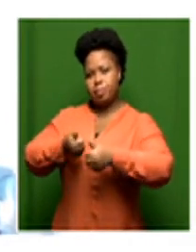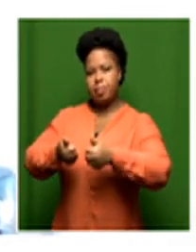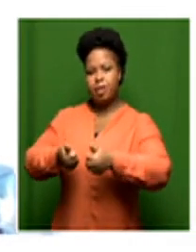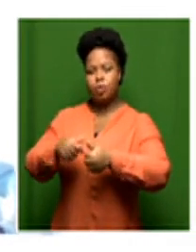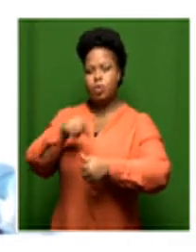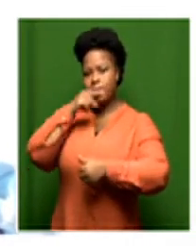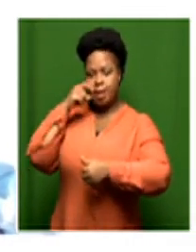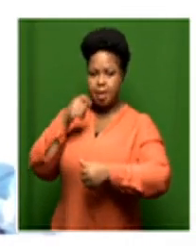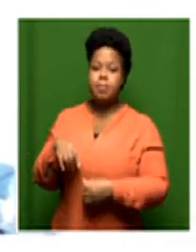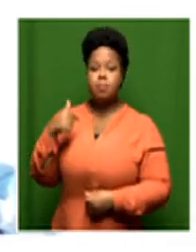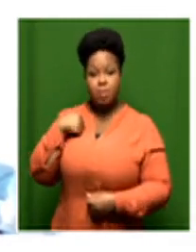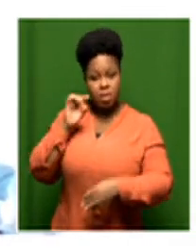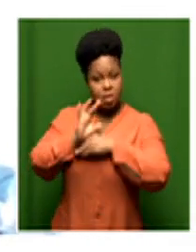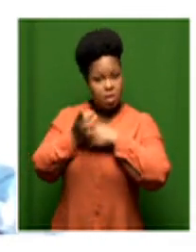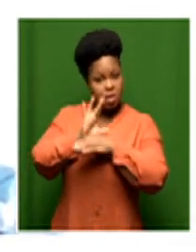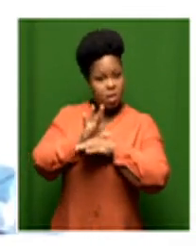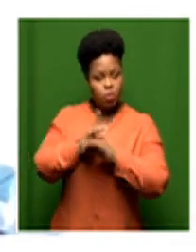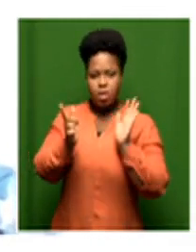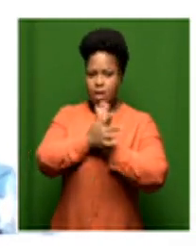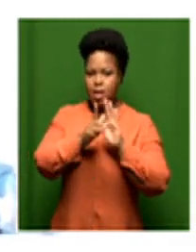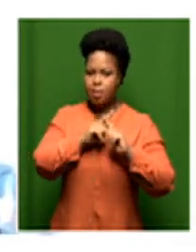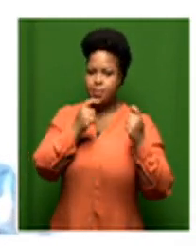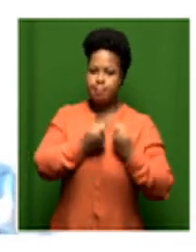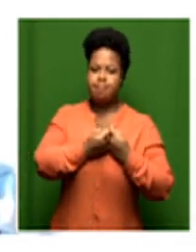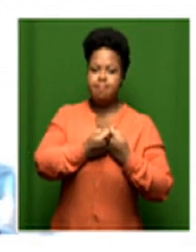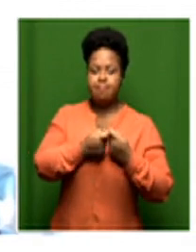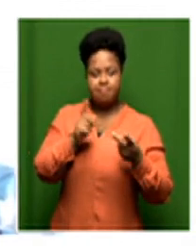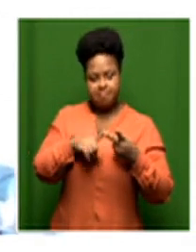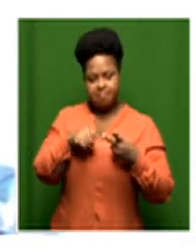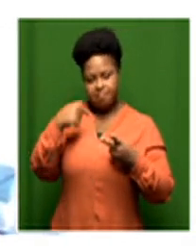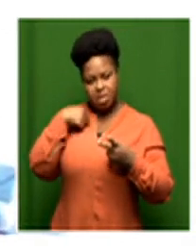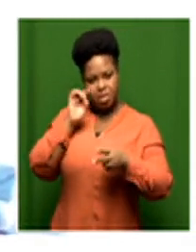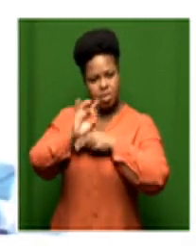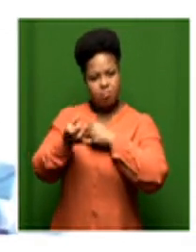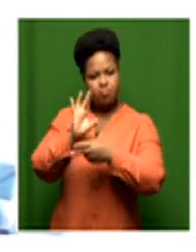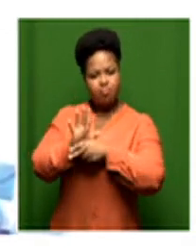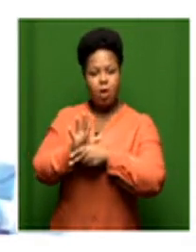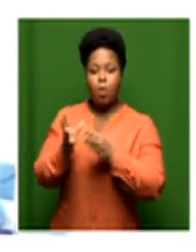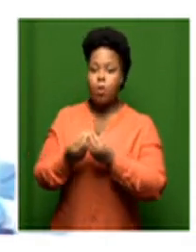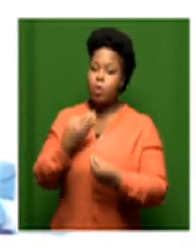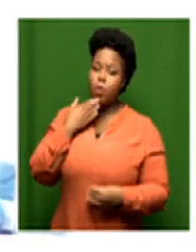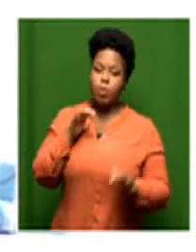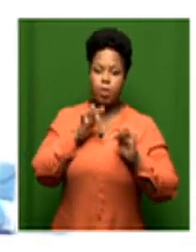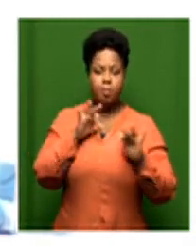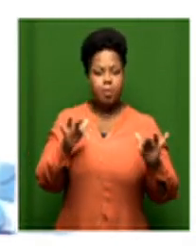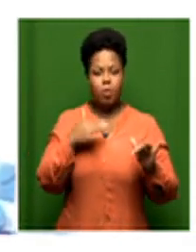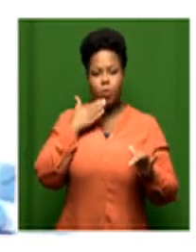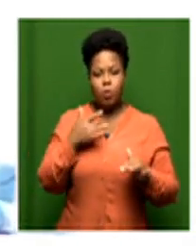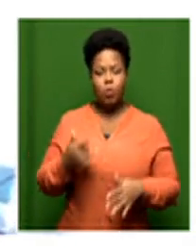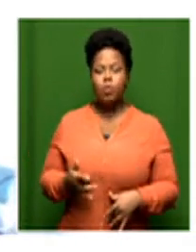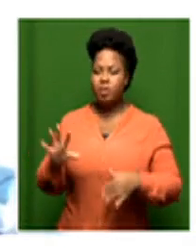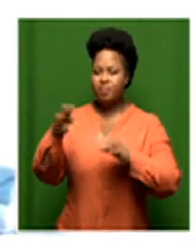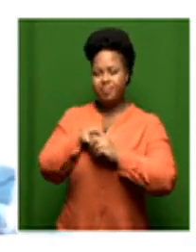name. I'm consulting with my legal team and also consulting with people